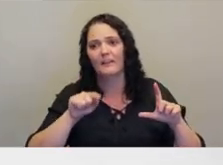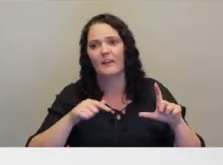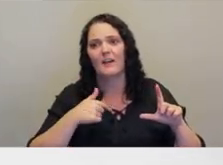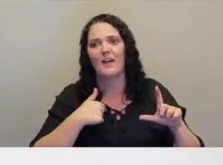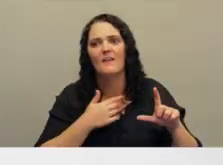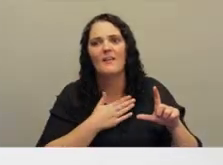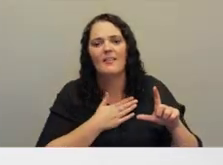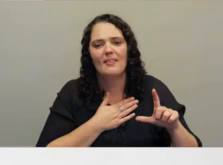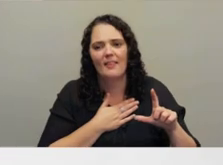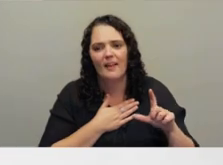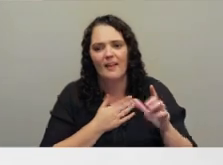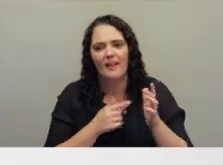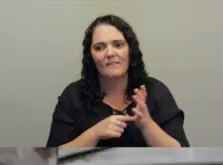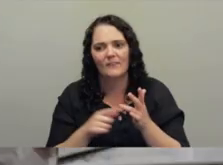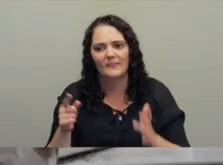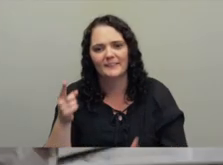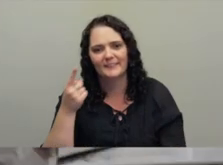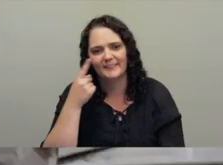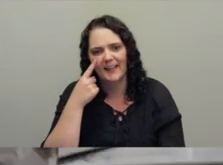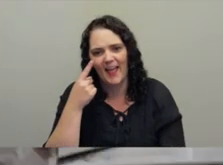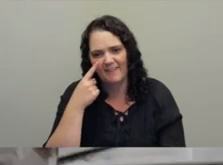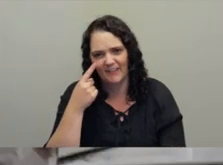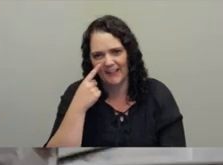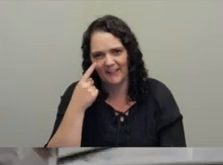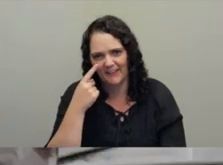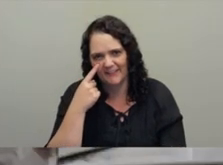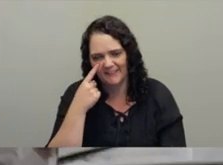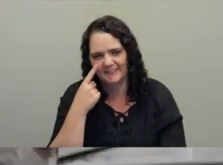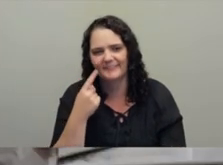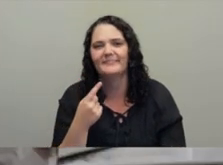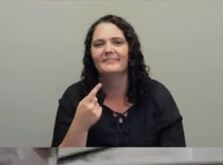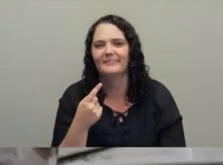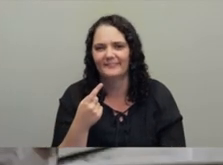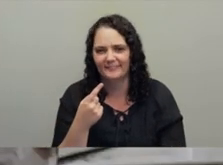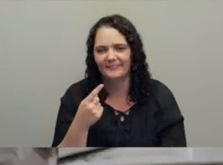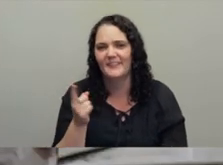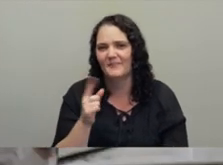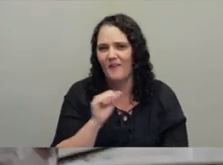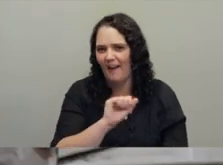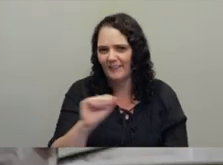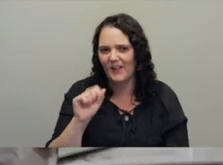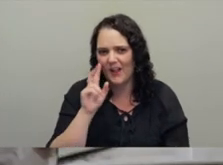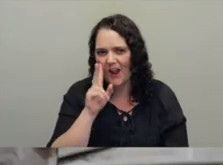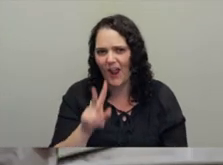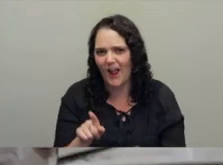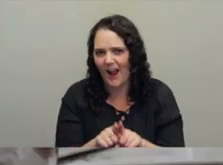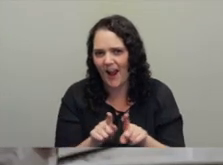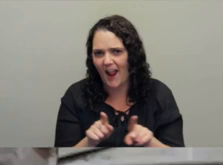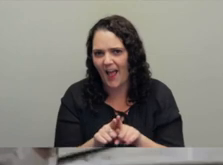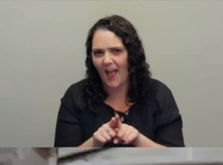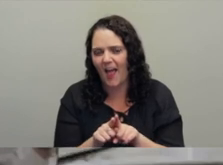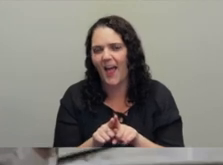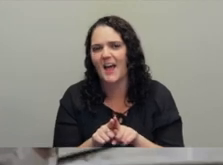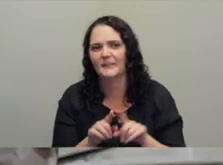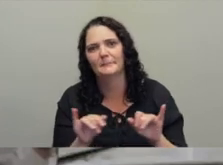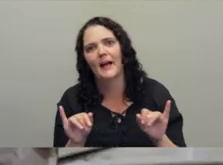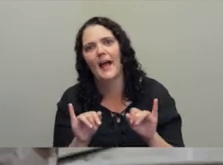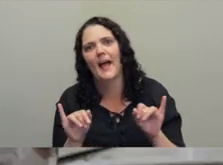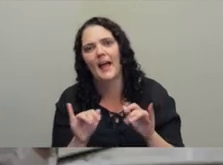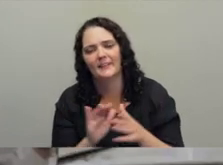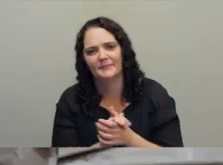I would love to see what that looks like. You've got to share that. They're flying by too fast. All